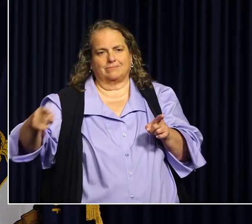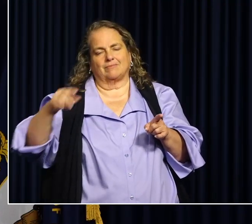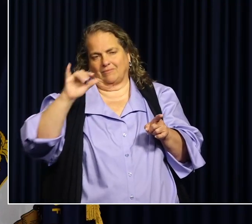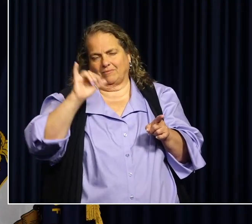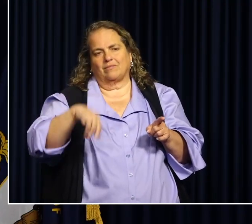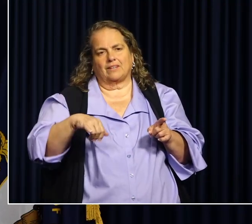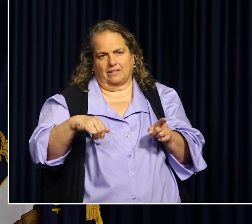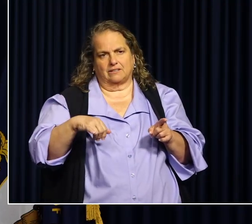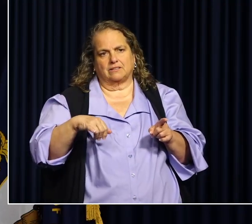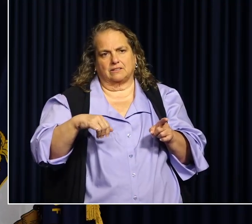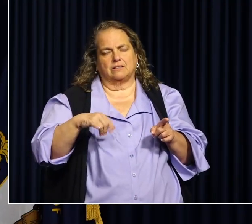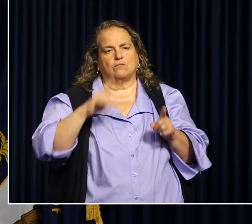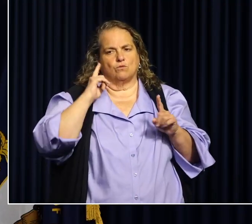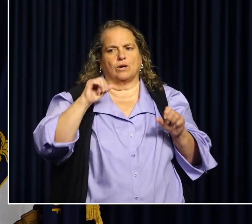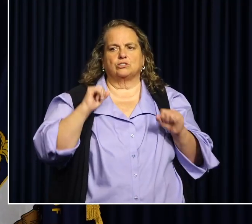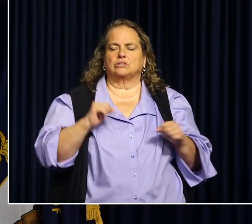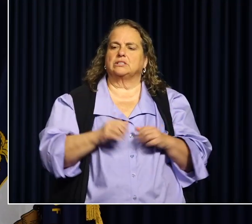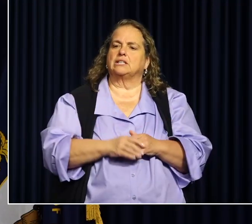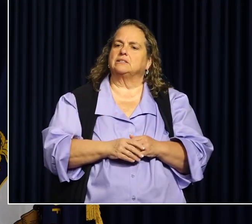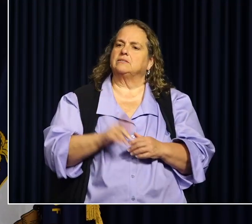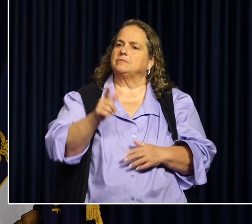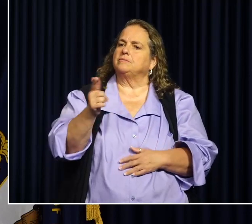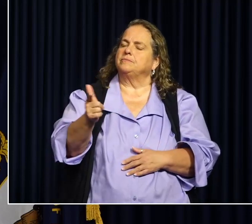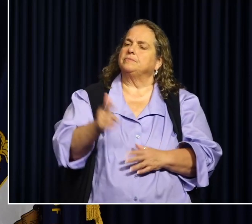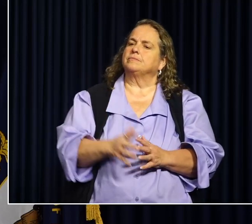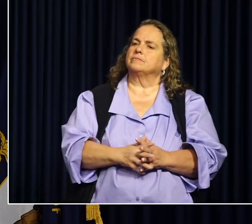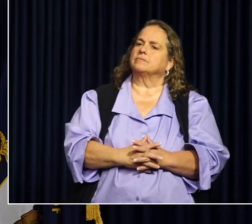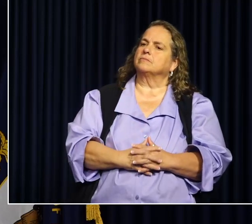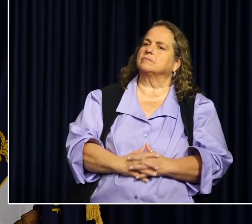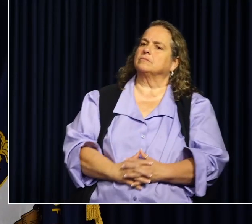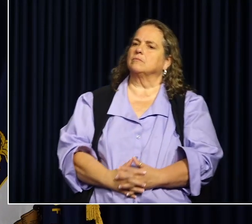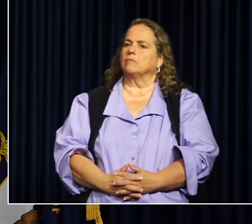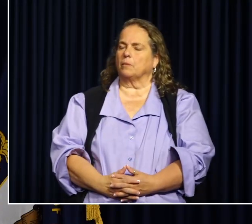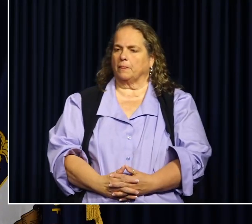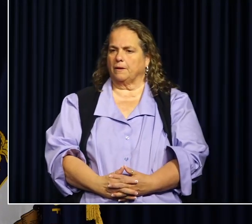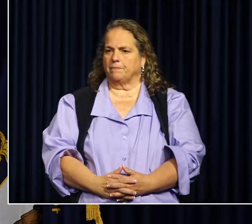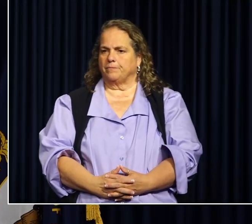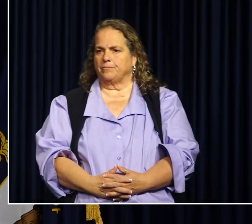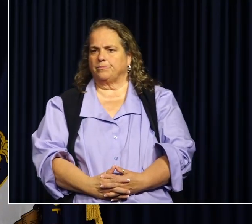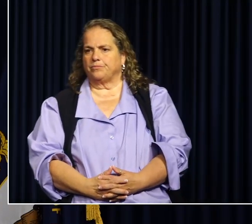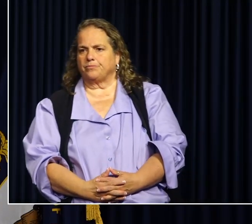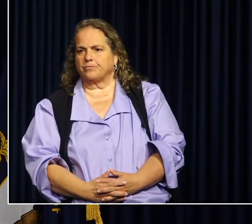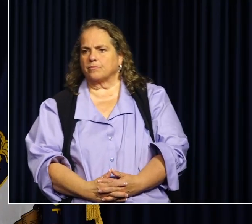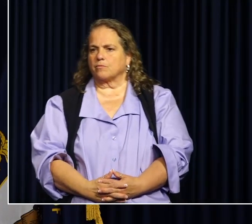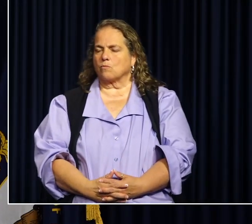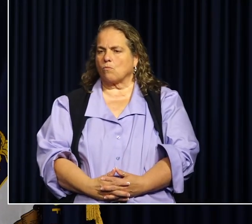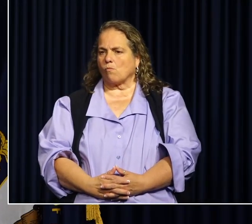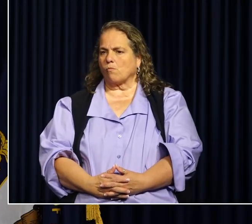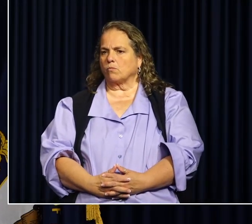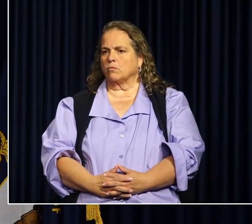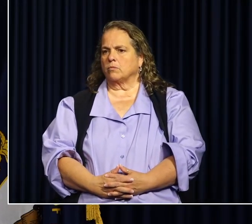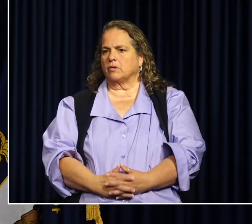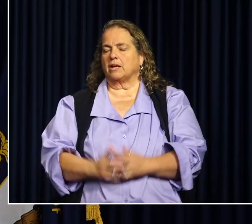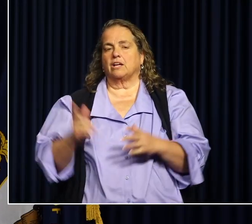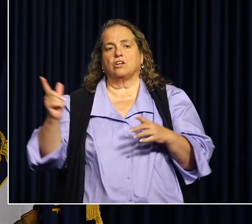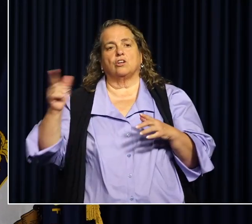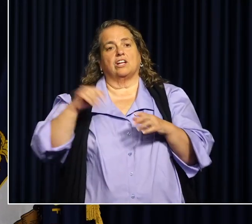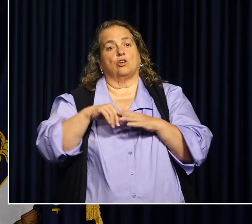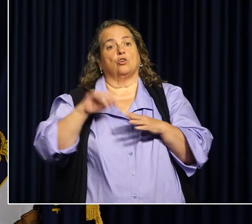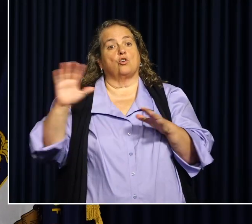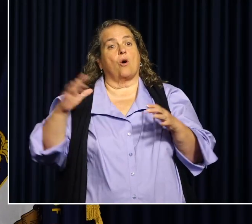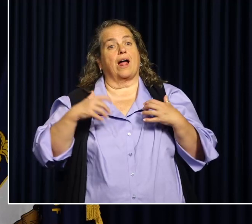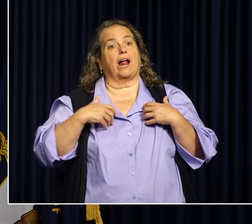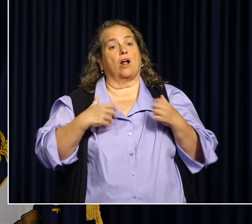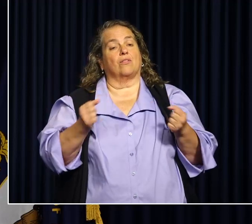for exercise. Governor Beshear, in your Healthy at Work order for reopening restaurants, you defined a restaurant as